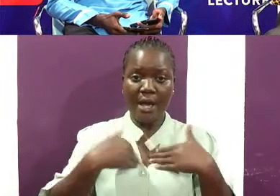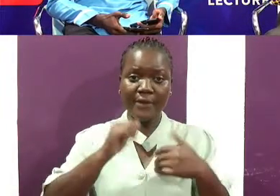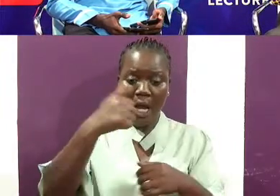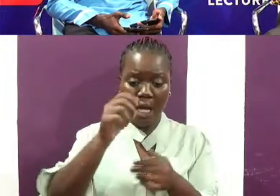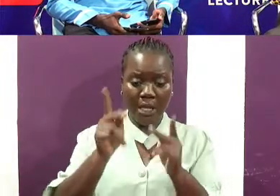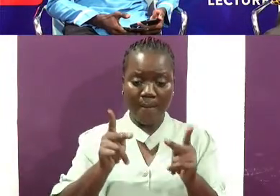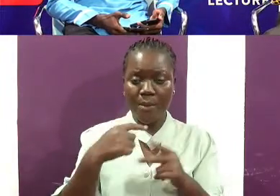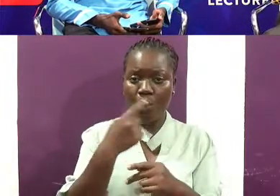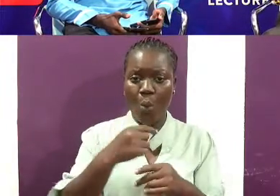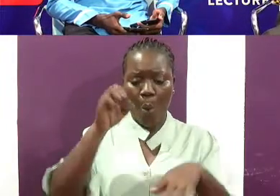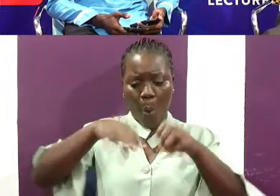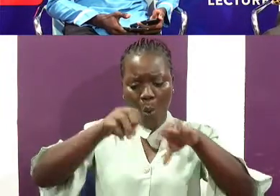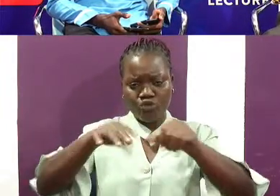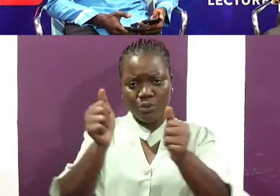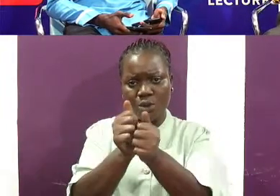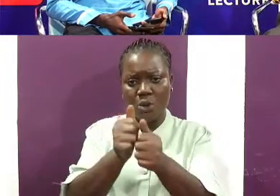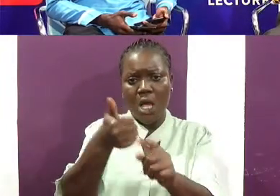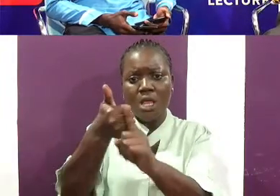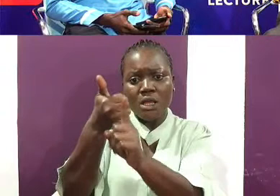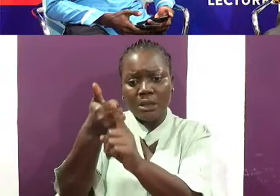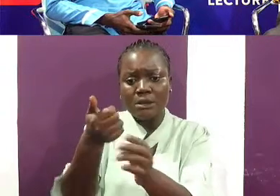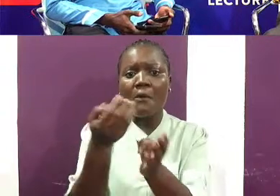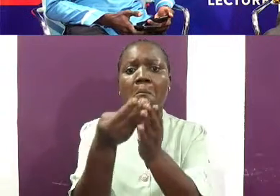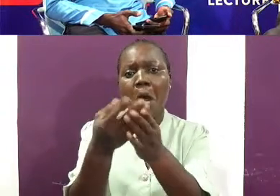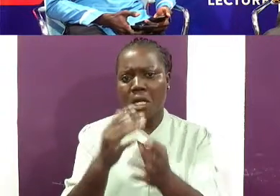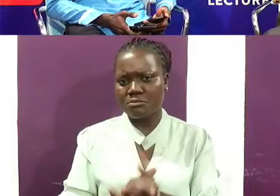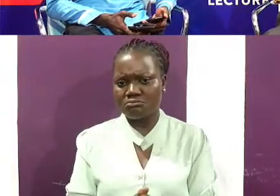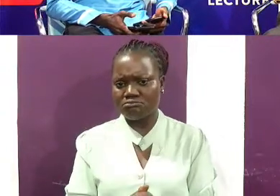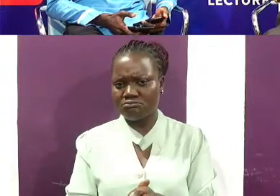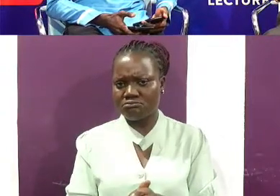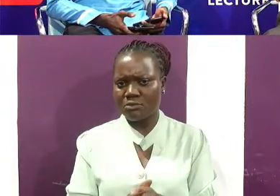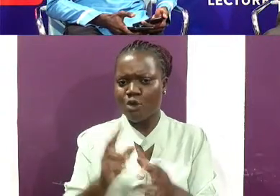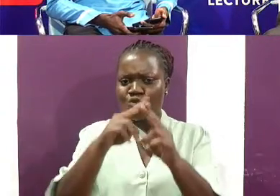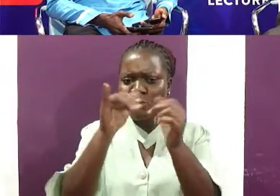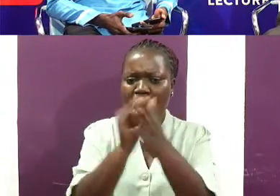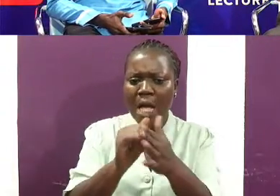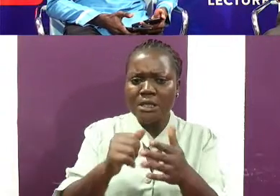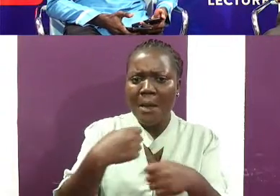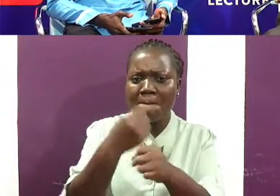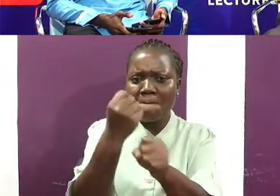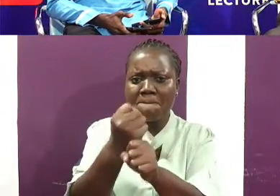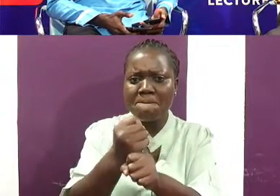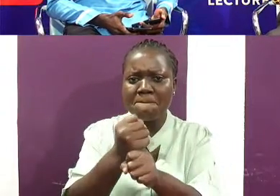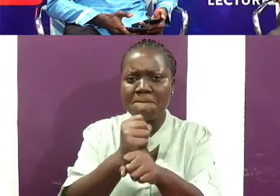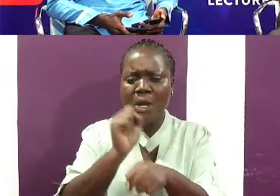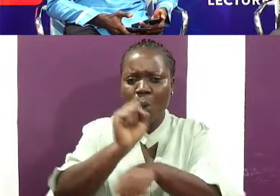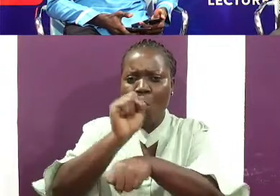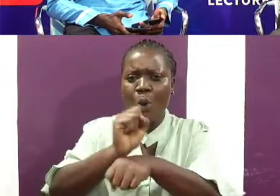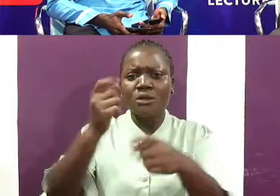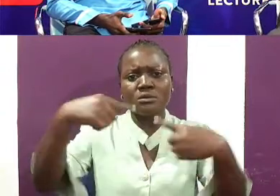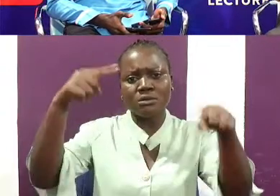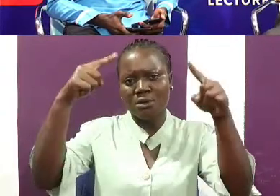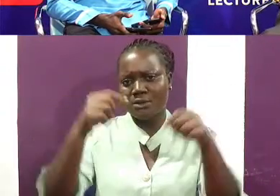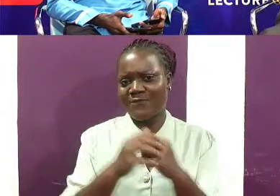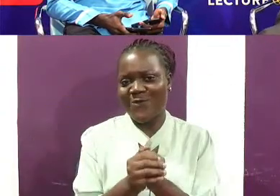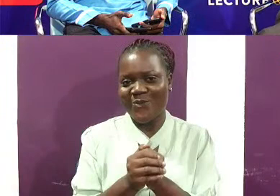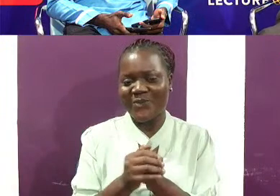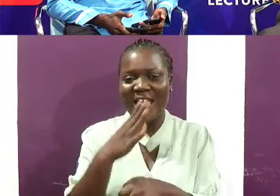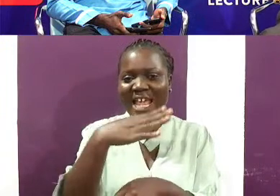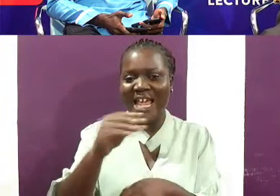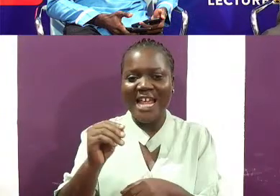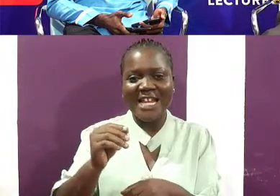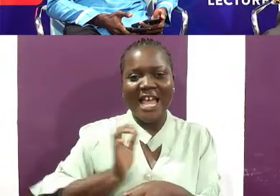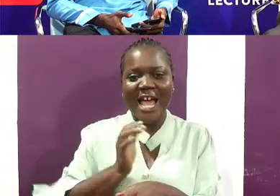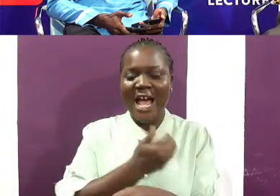ye a ama enye jumedi no etima ye jumedi kese and I know my omo ejina camera nation so ye de munyina se ene ye nua a